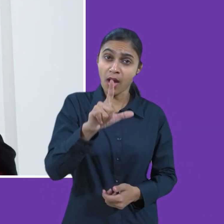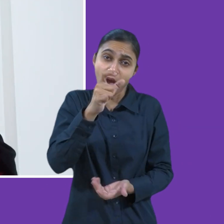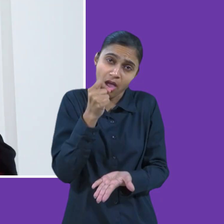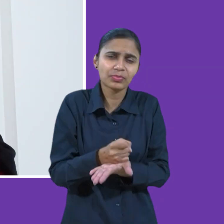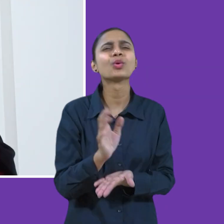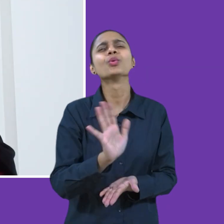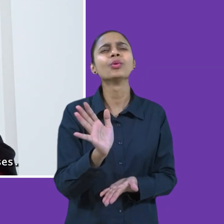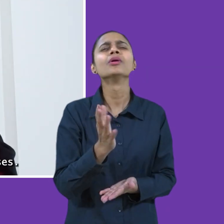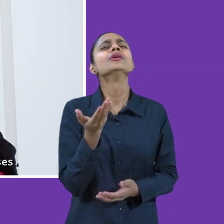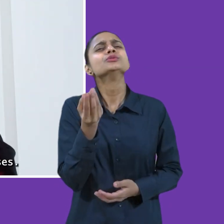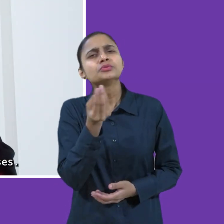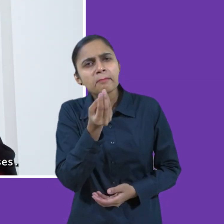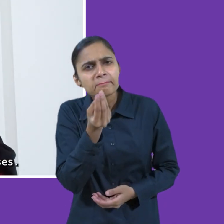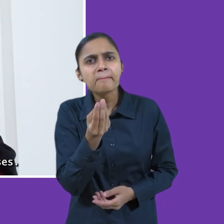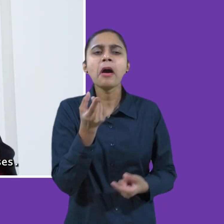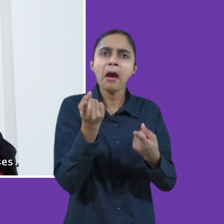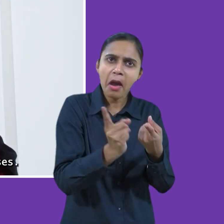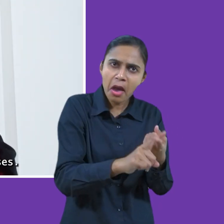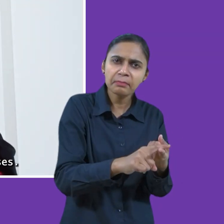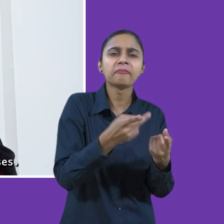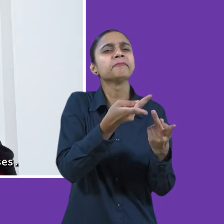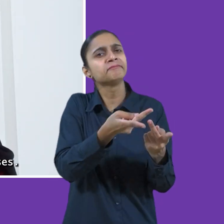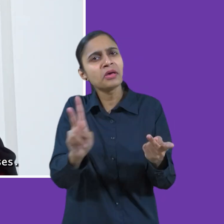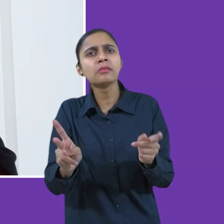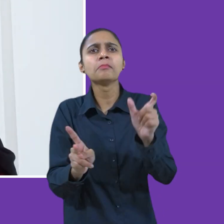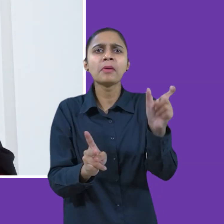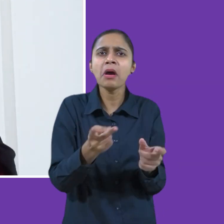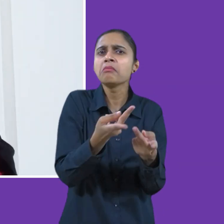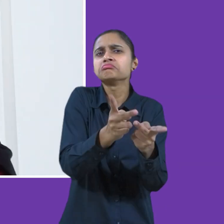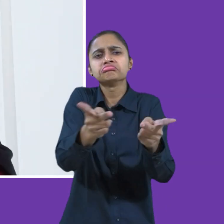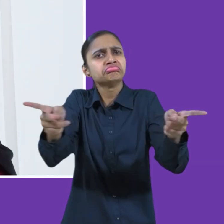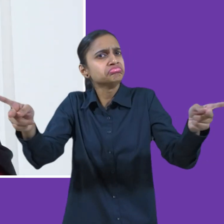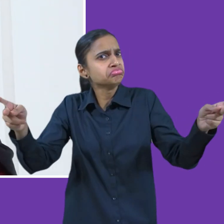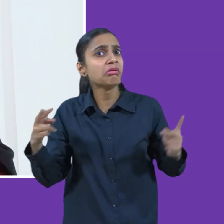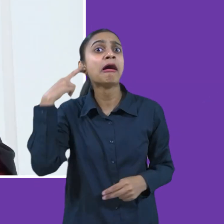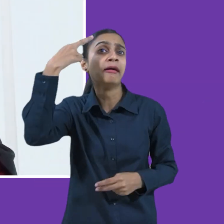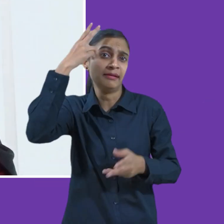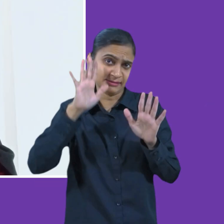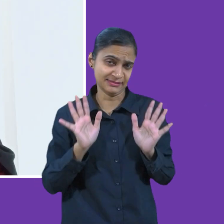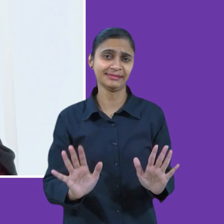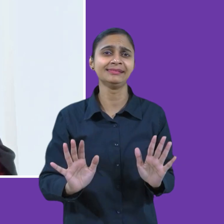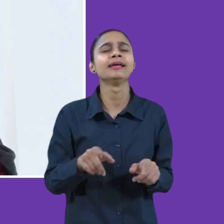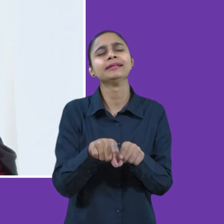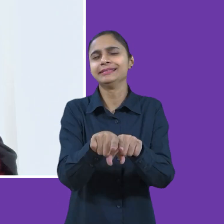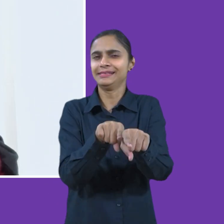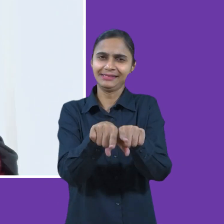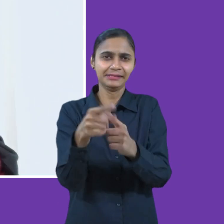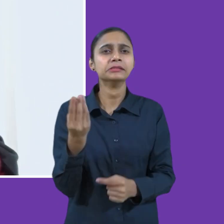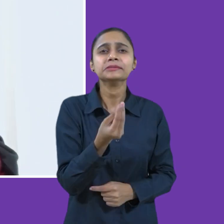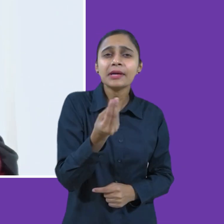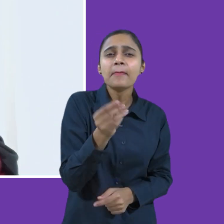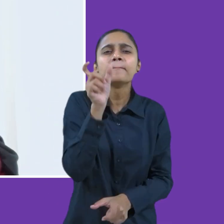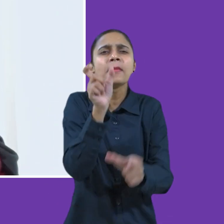triggers or causes, which might be possible causes, may not be the definite. So in some